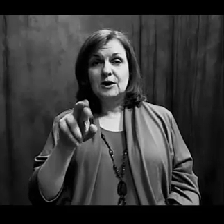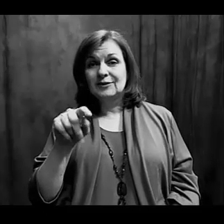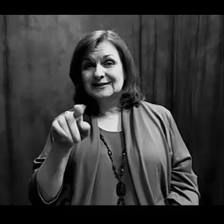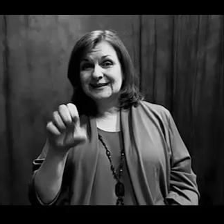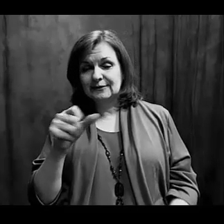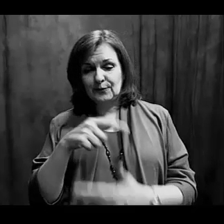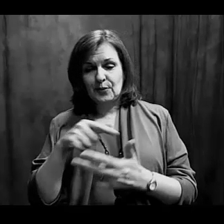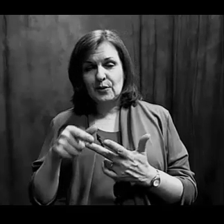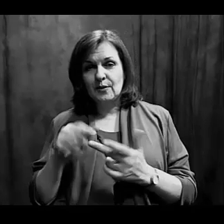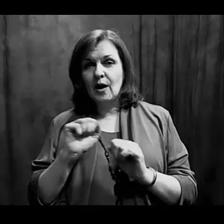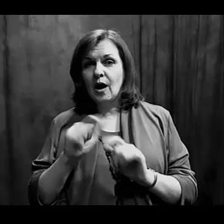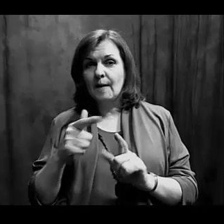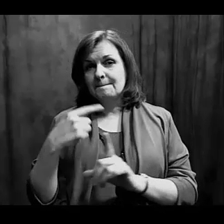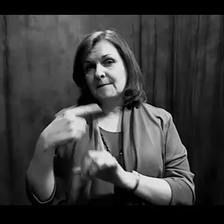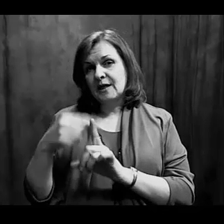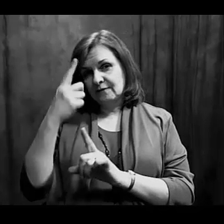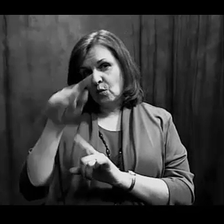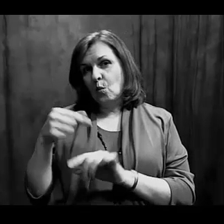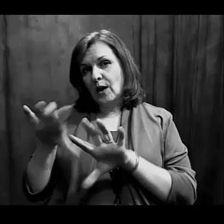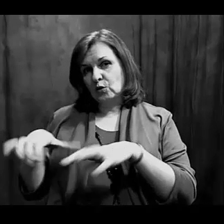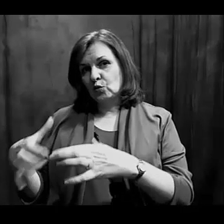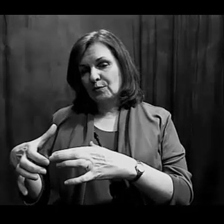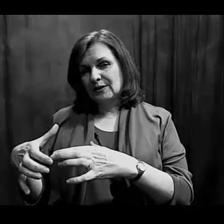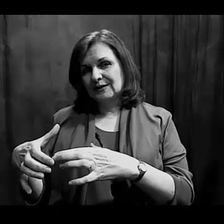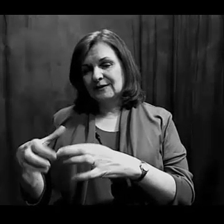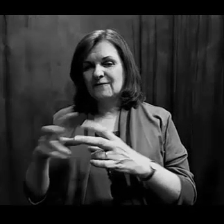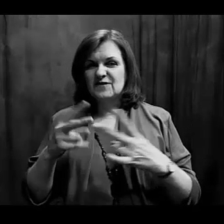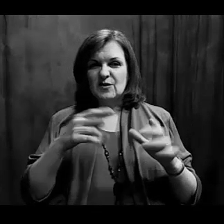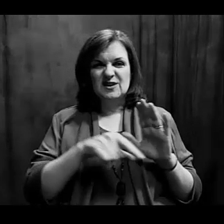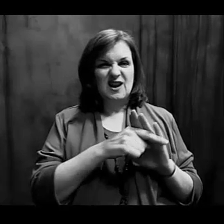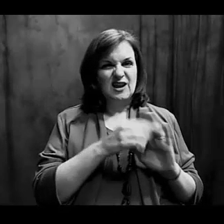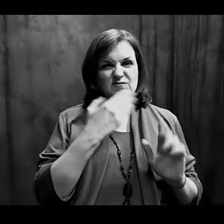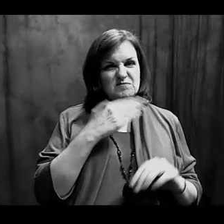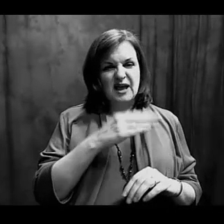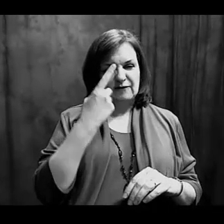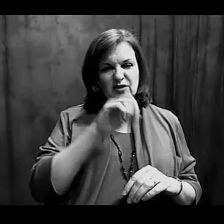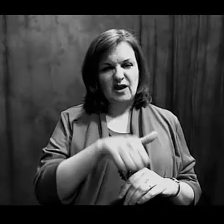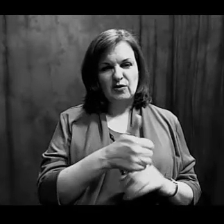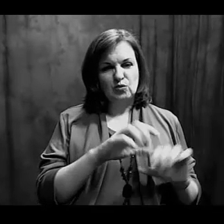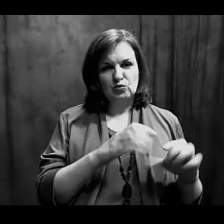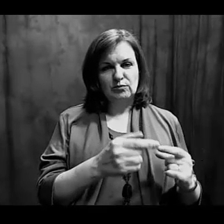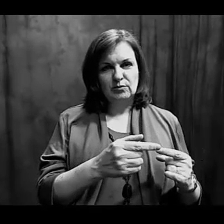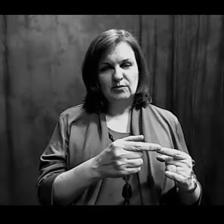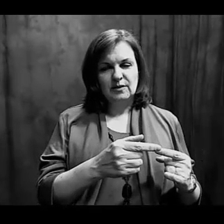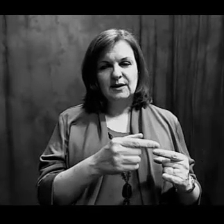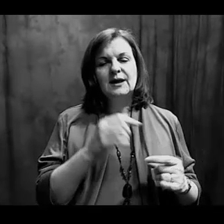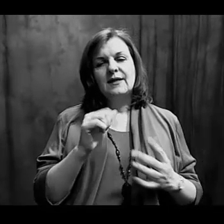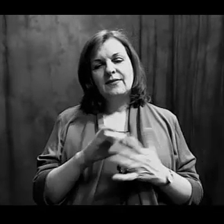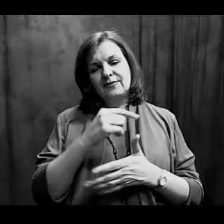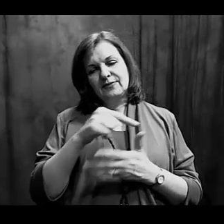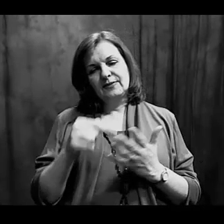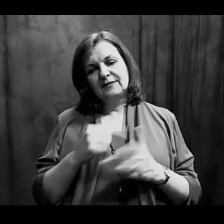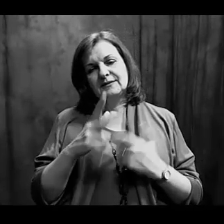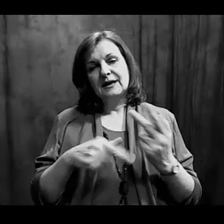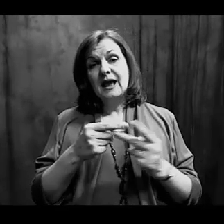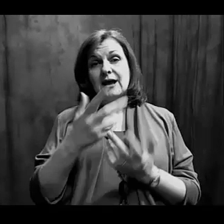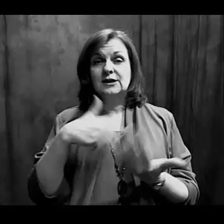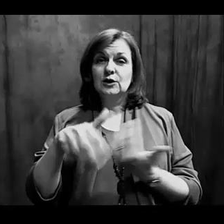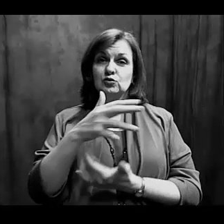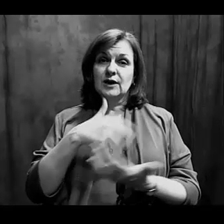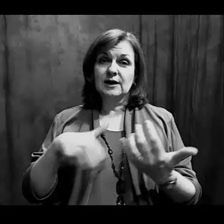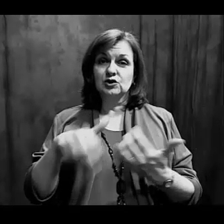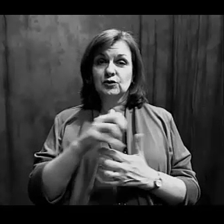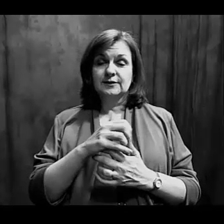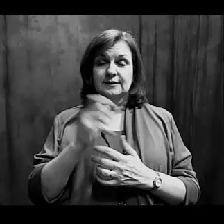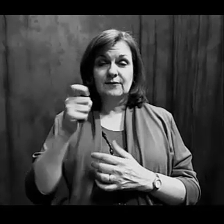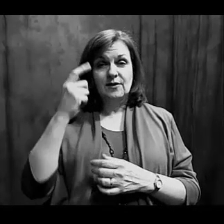and parasites, of course, we look at them all being positive for one, but very negative for another. So these are the kinds